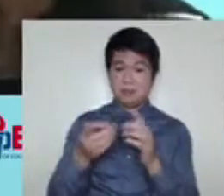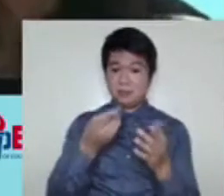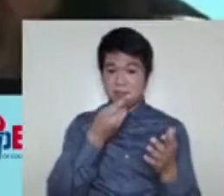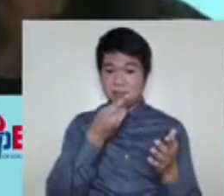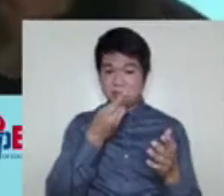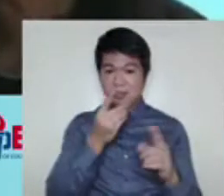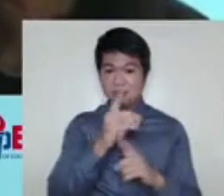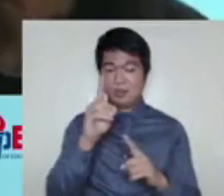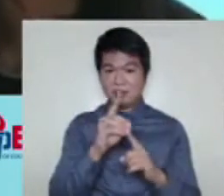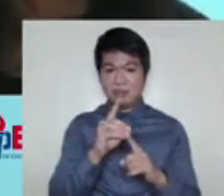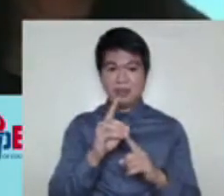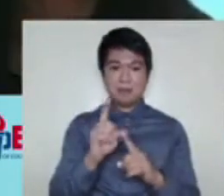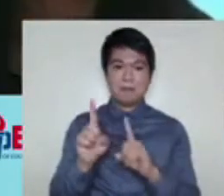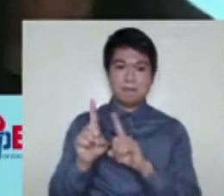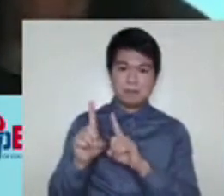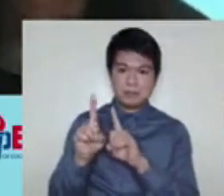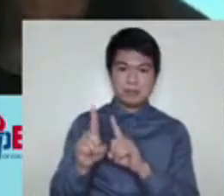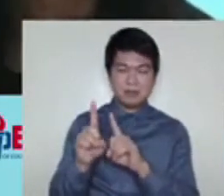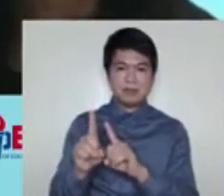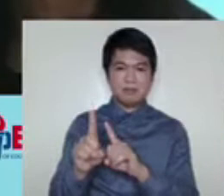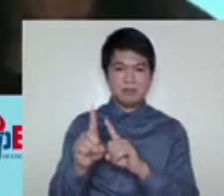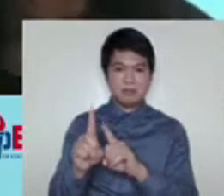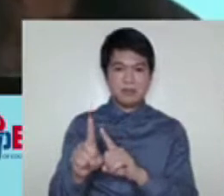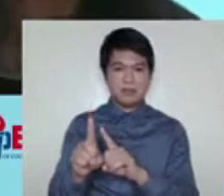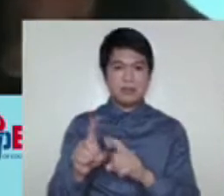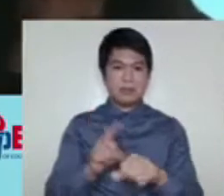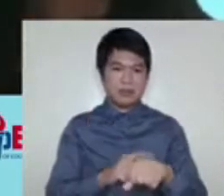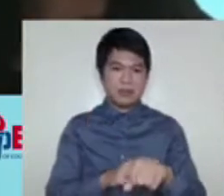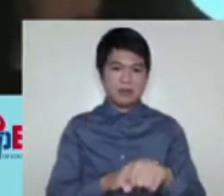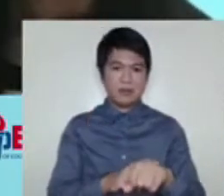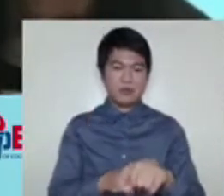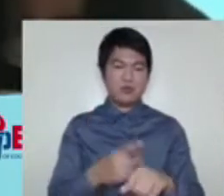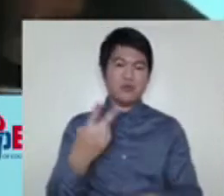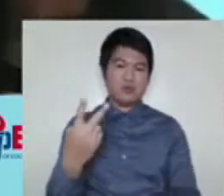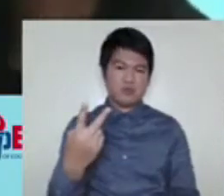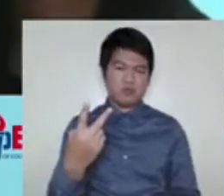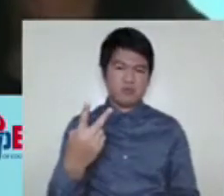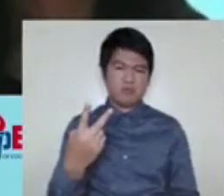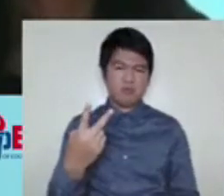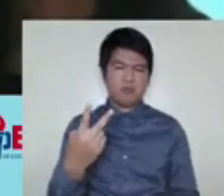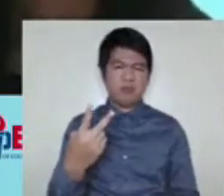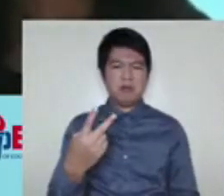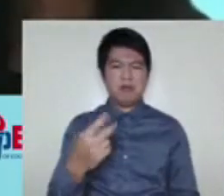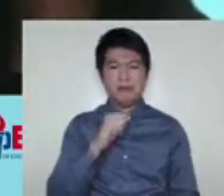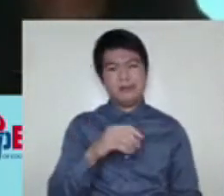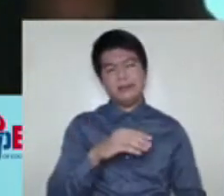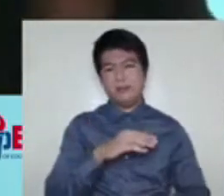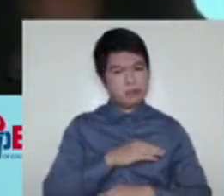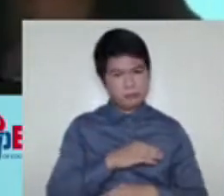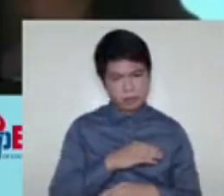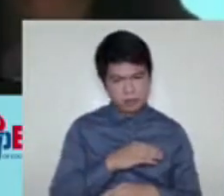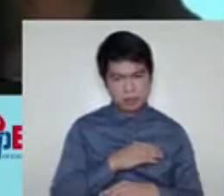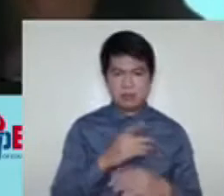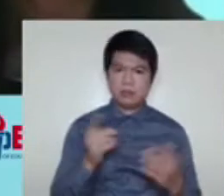mentoring session, that will result to a rating of 2 or unsatisfactory. Of course, non-submission of